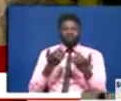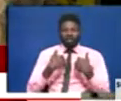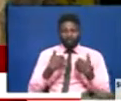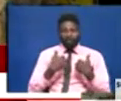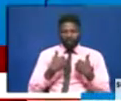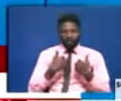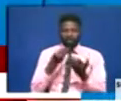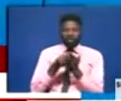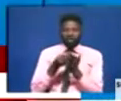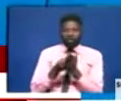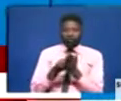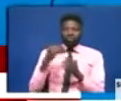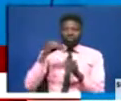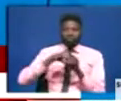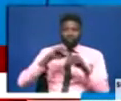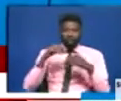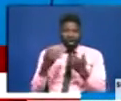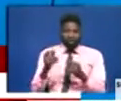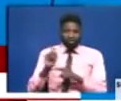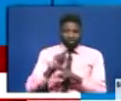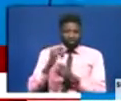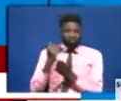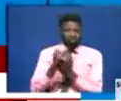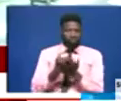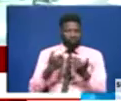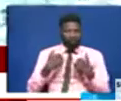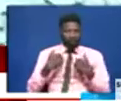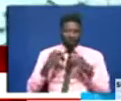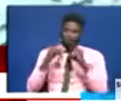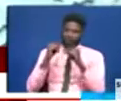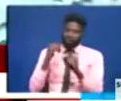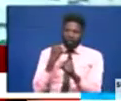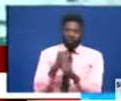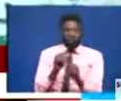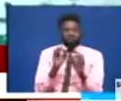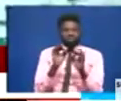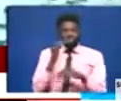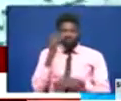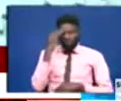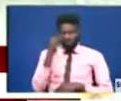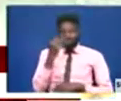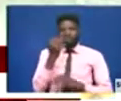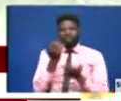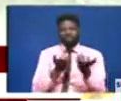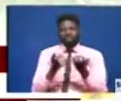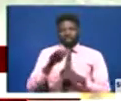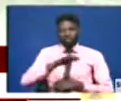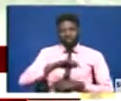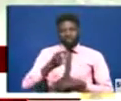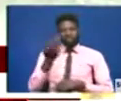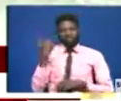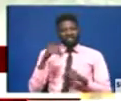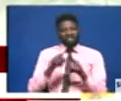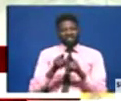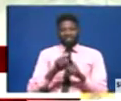inclusion through training programs. The lender lauds the performance, noting that the business environment was harsh due to the